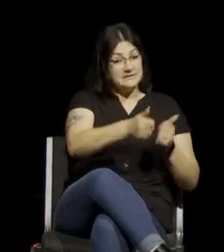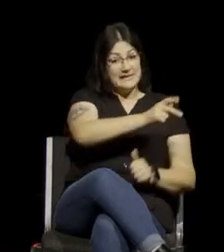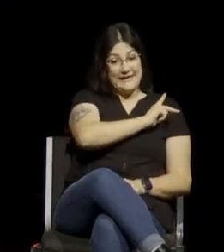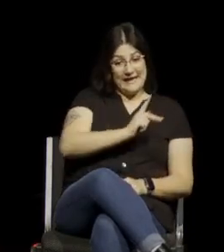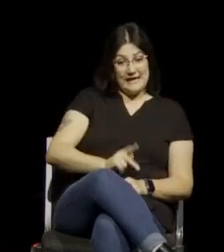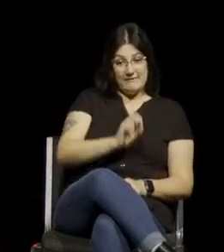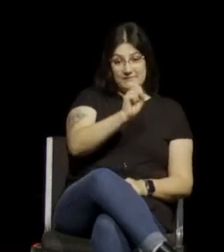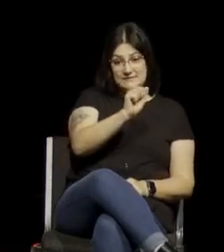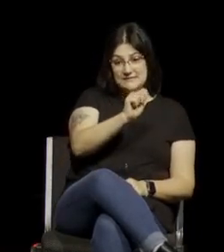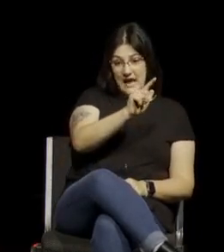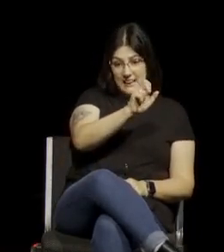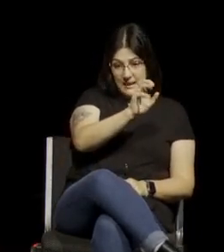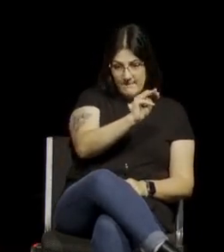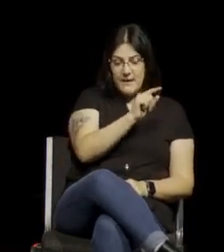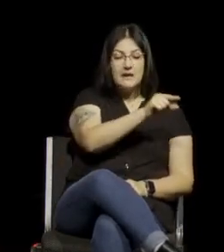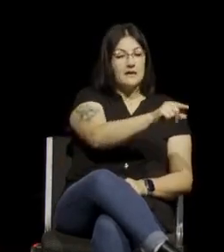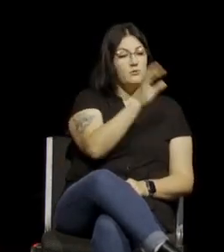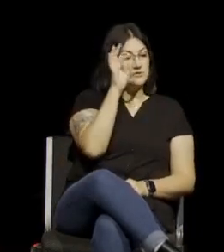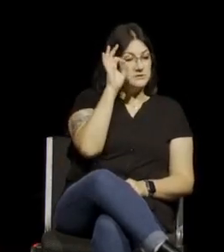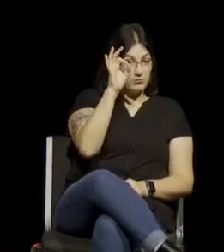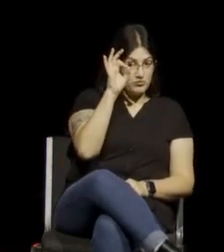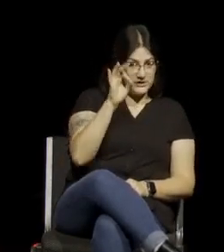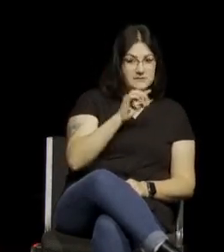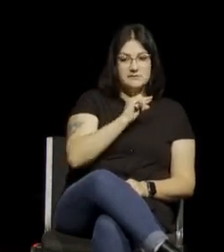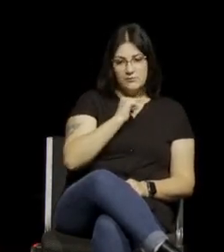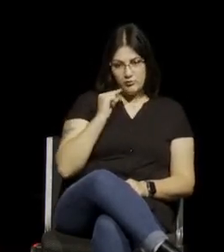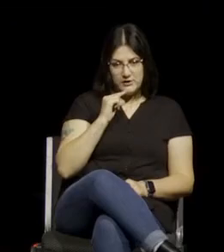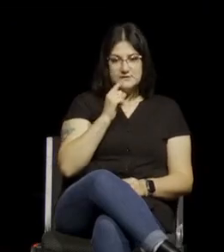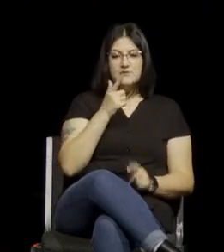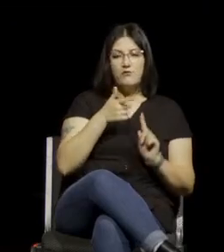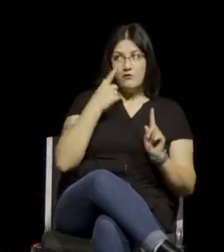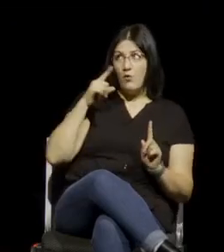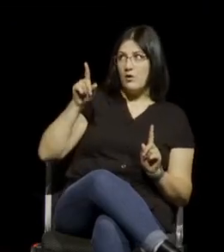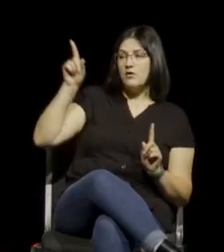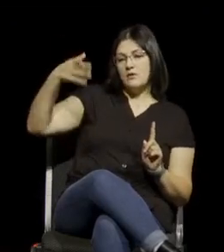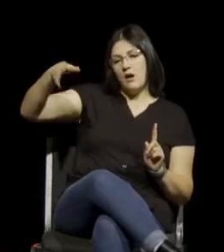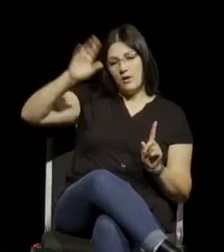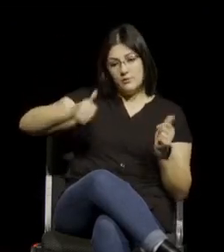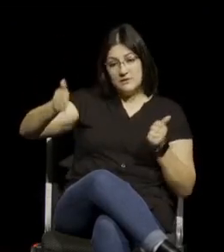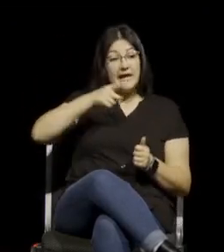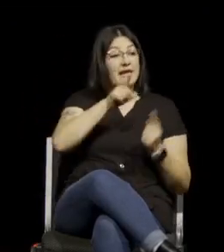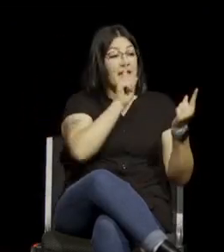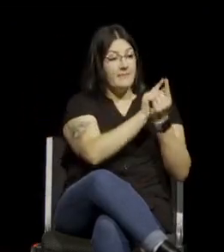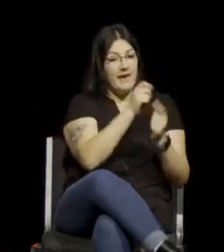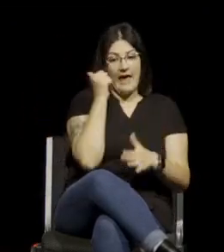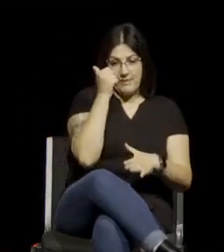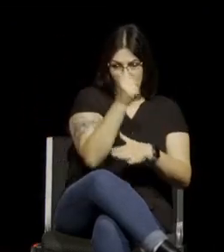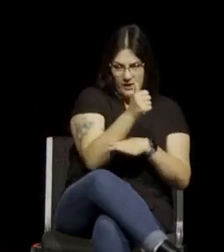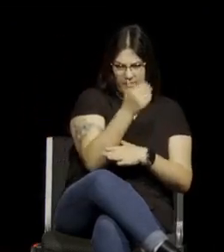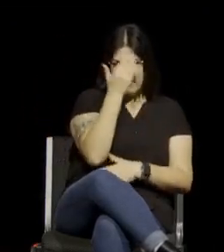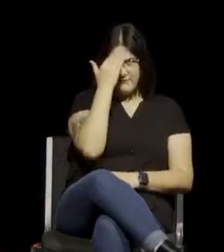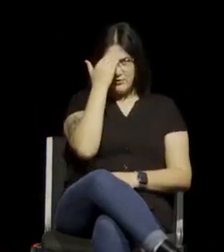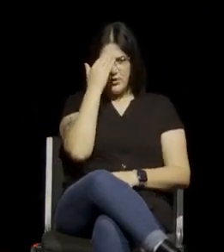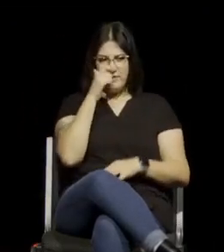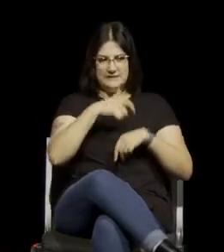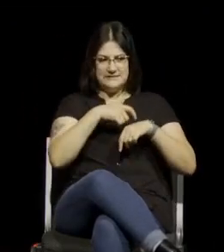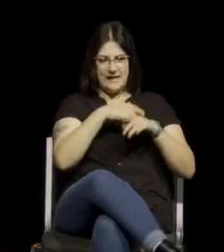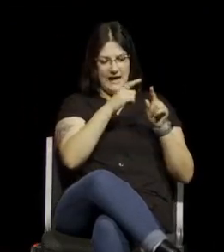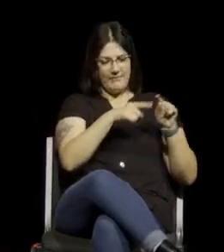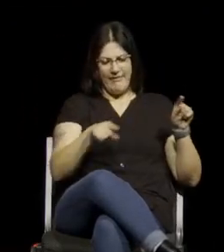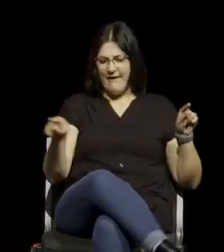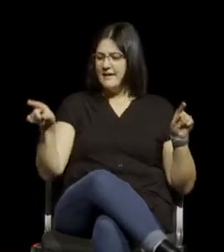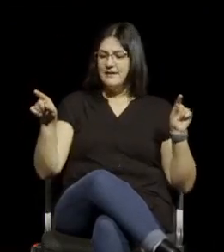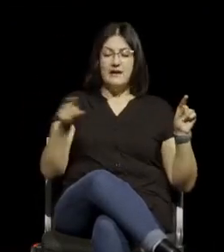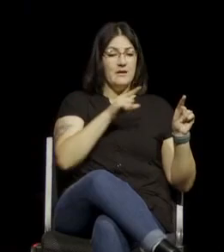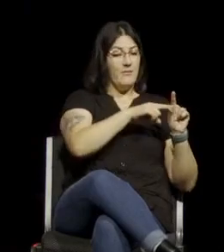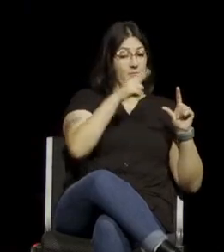Salem, and he was a priest. He was priest of God Most High. He met Abraham. Now, if you know about the timeline, there was Moses, but